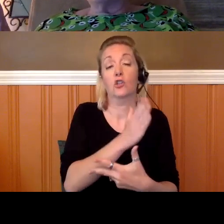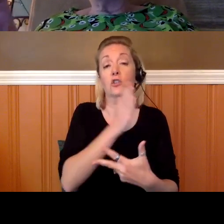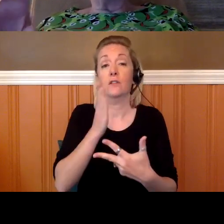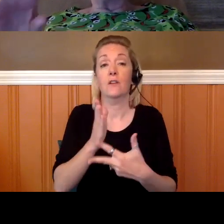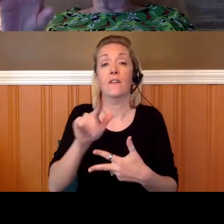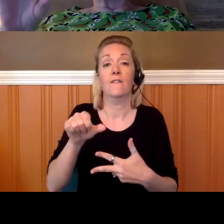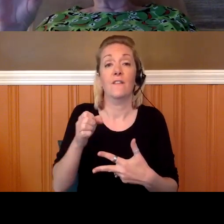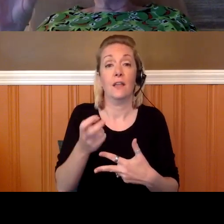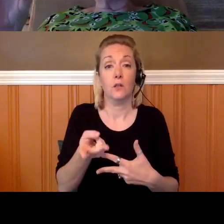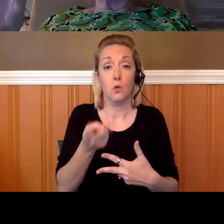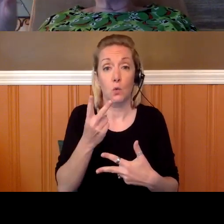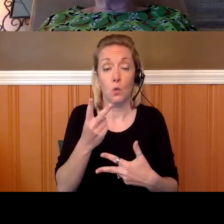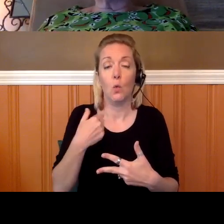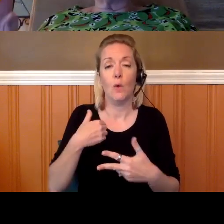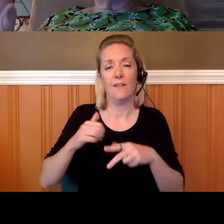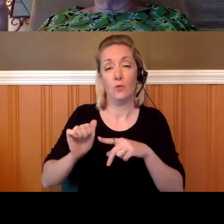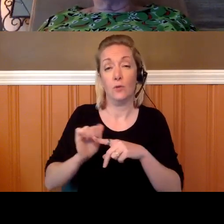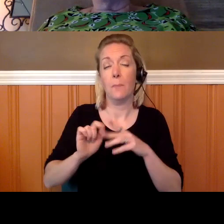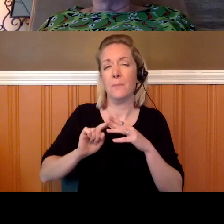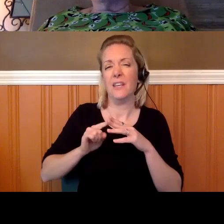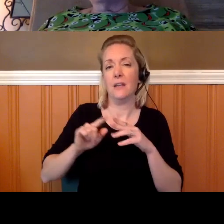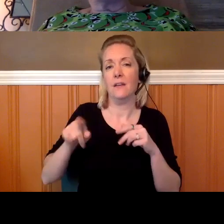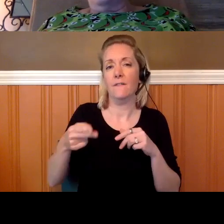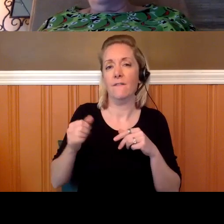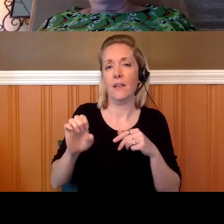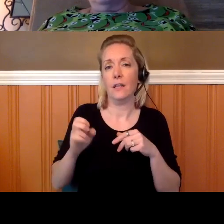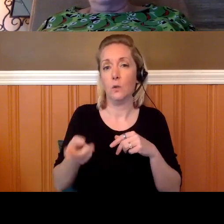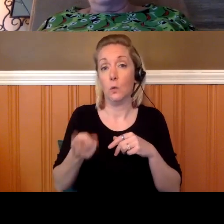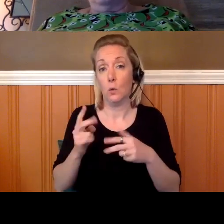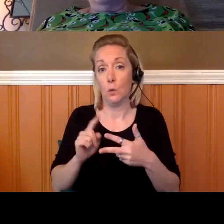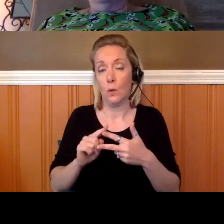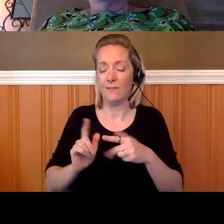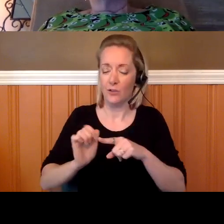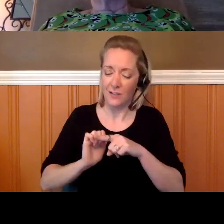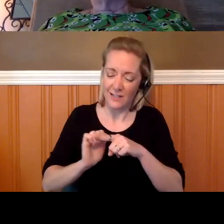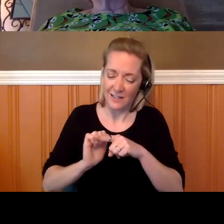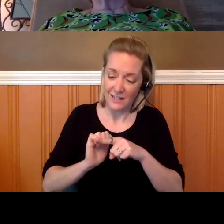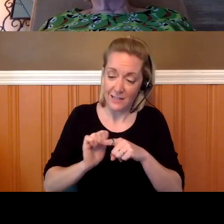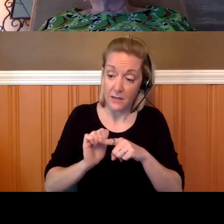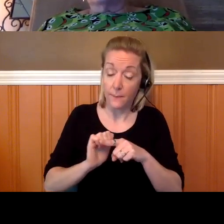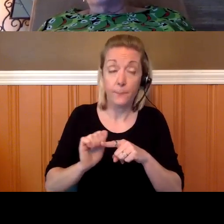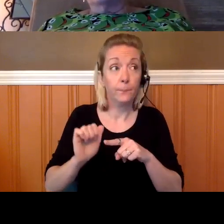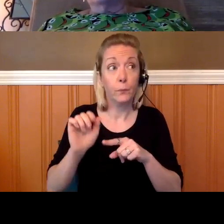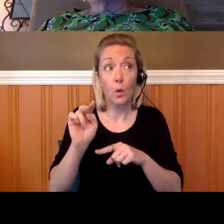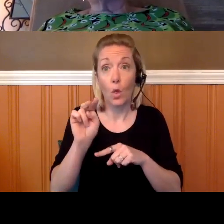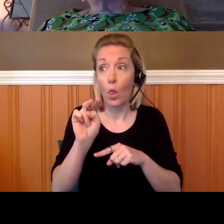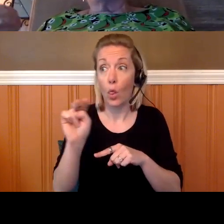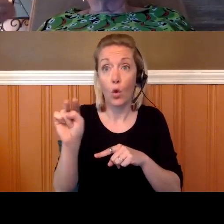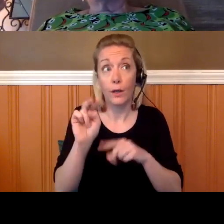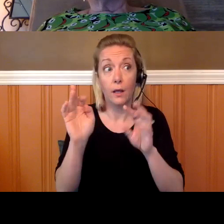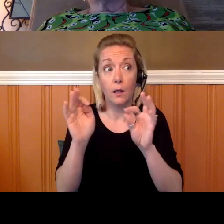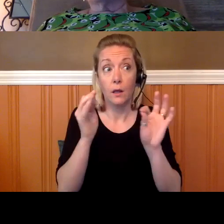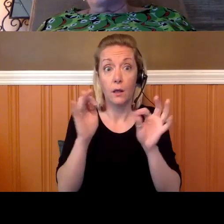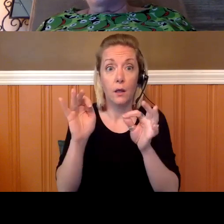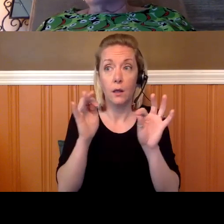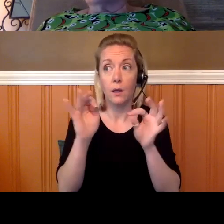teach them early phase 2 that looking is a way that you can act on your environment.